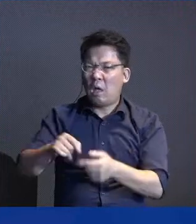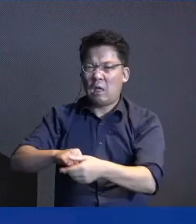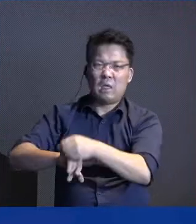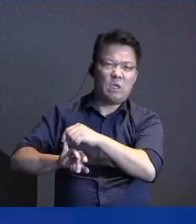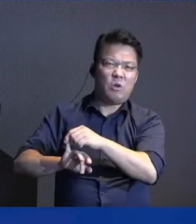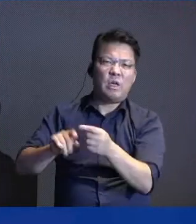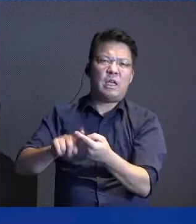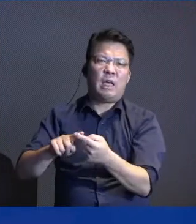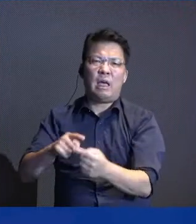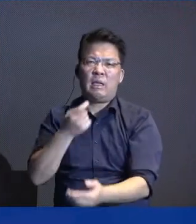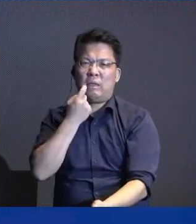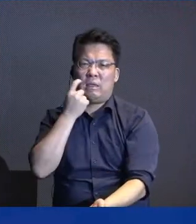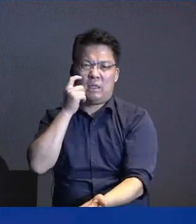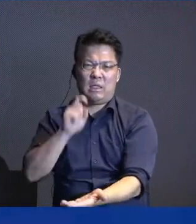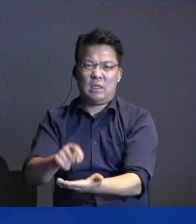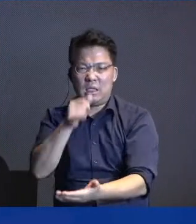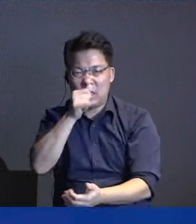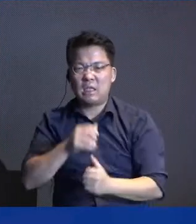have